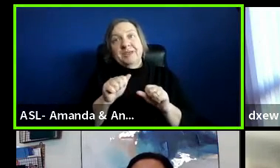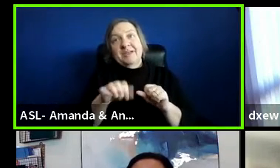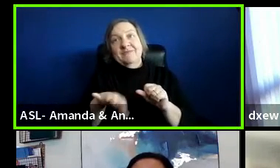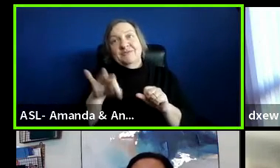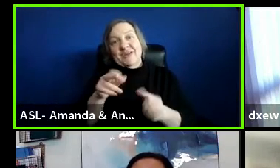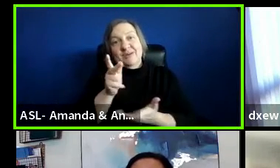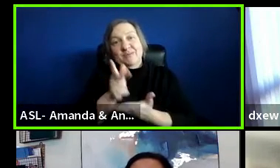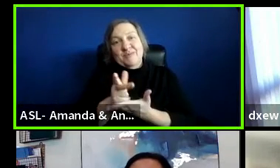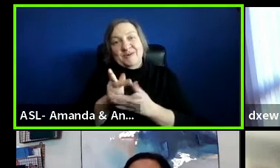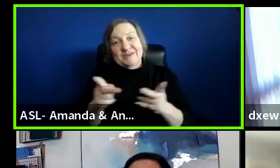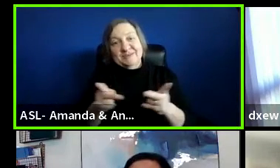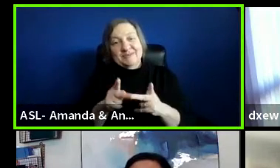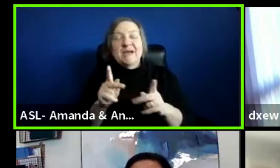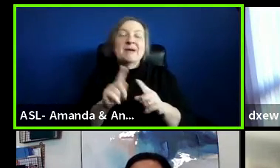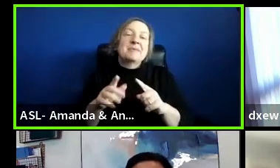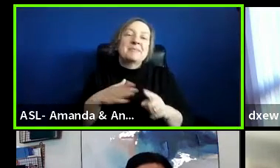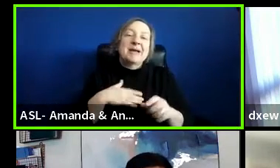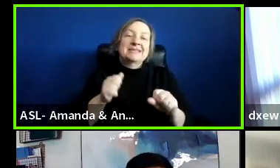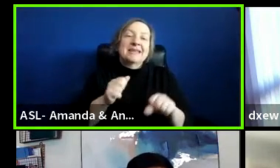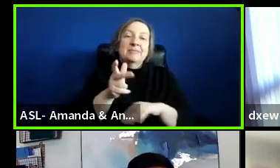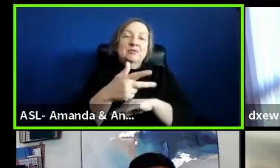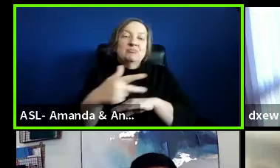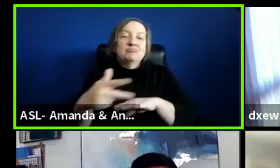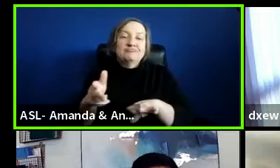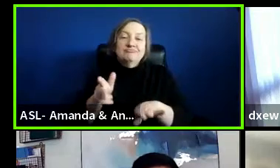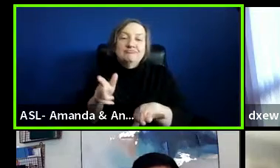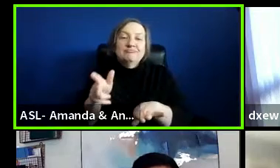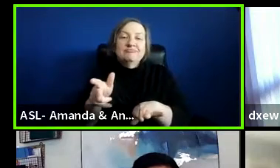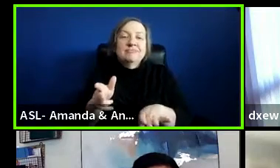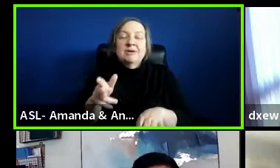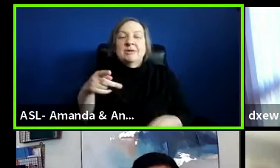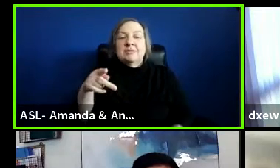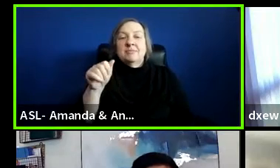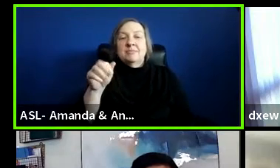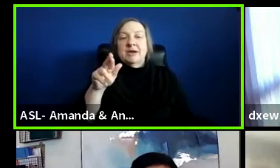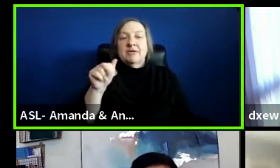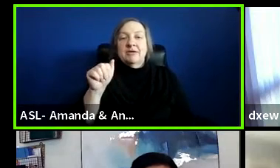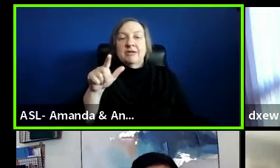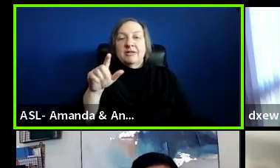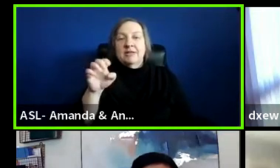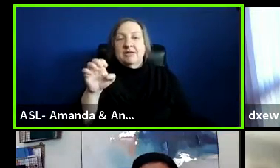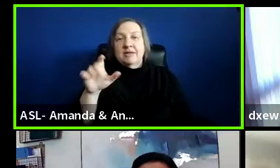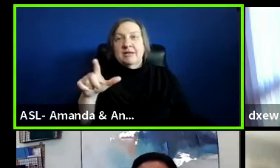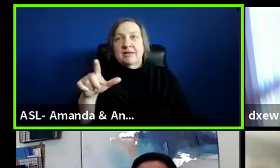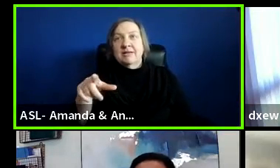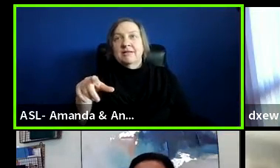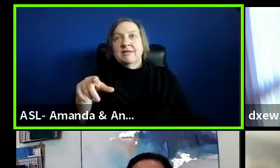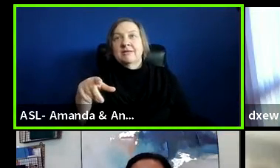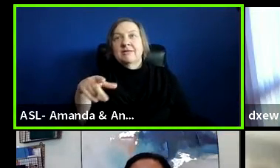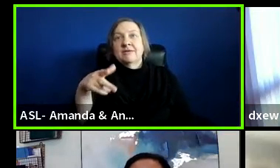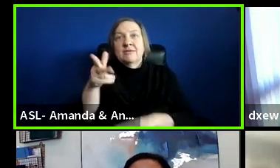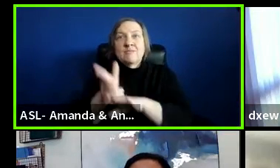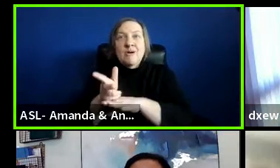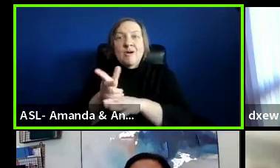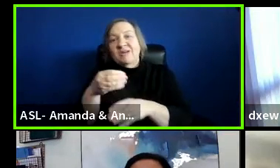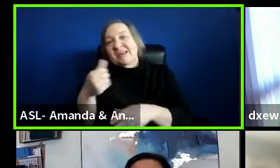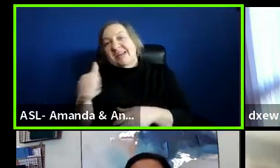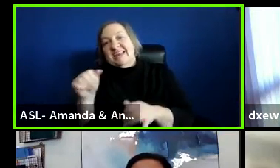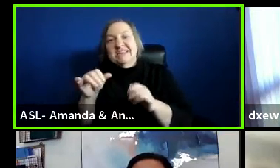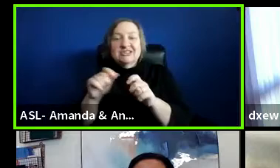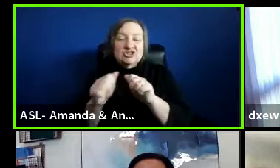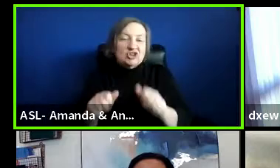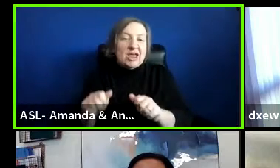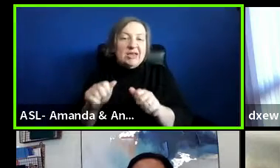but I think mine is being able to parallel park in any shape or size spot. I feel